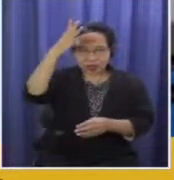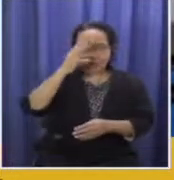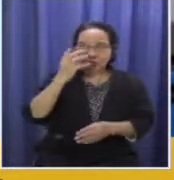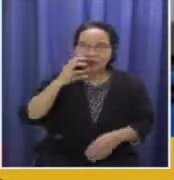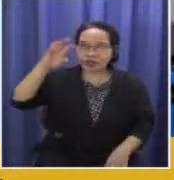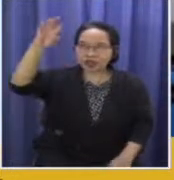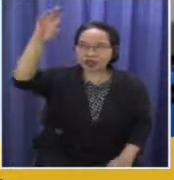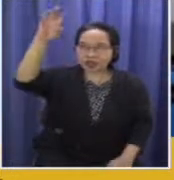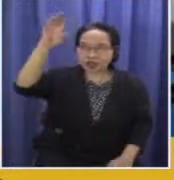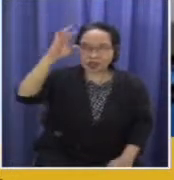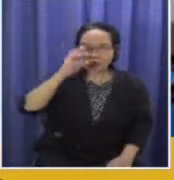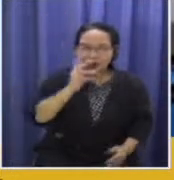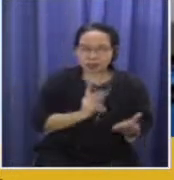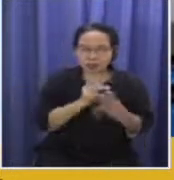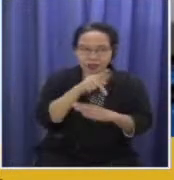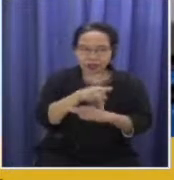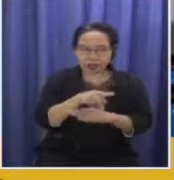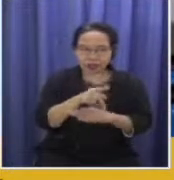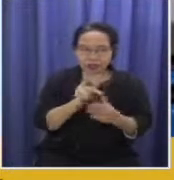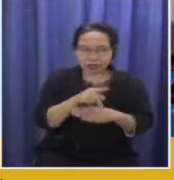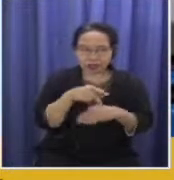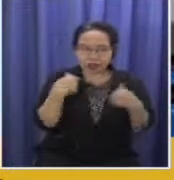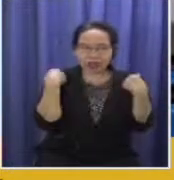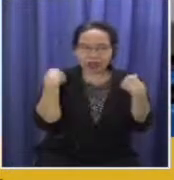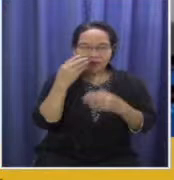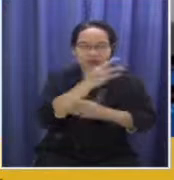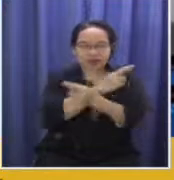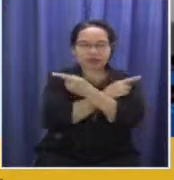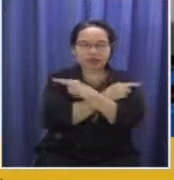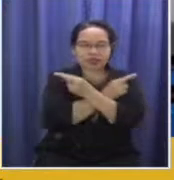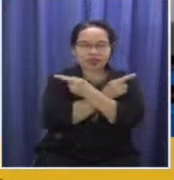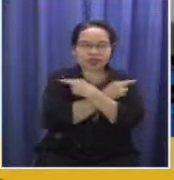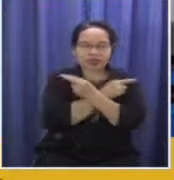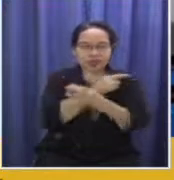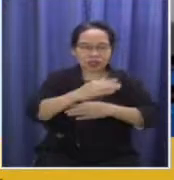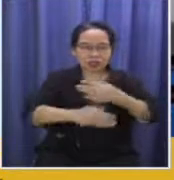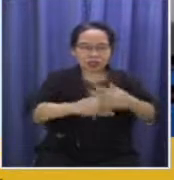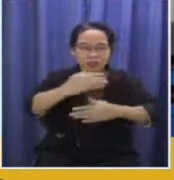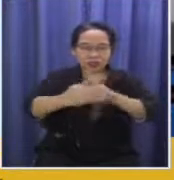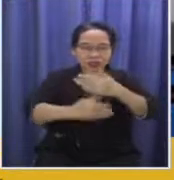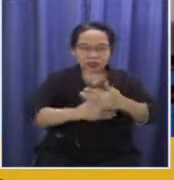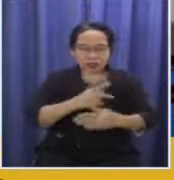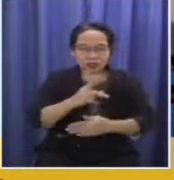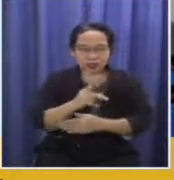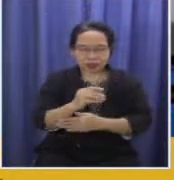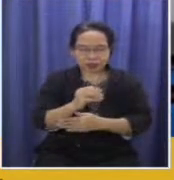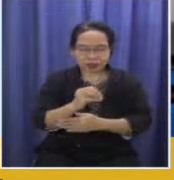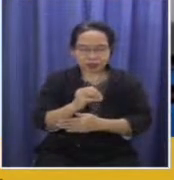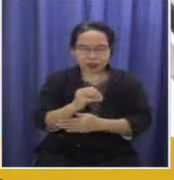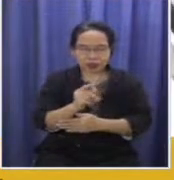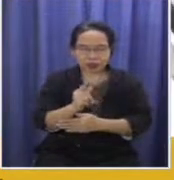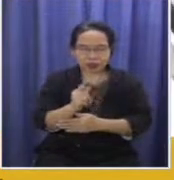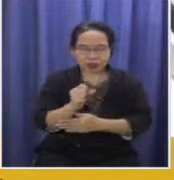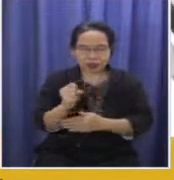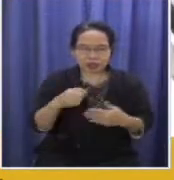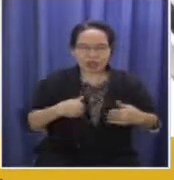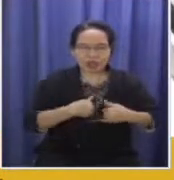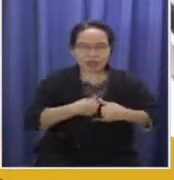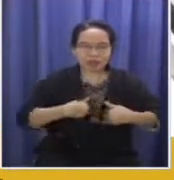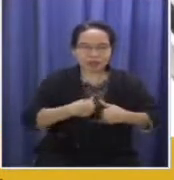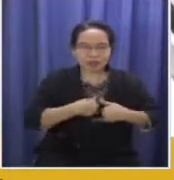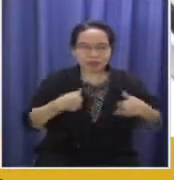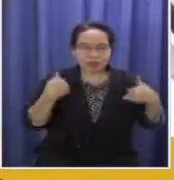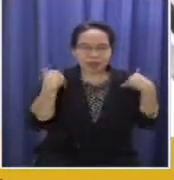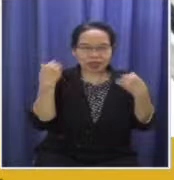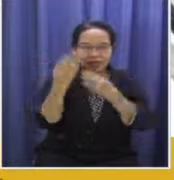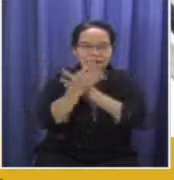sun. Plants have to rest in the process of photosynthesis. Animals also have to